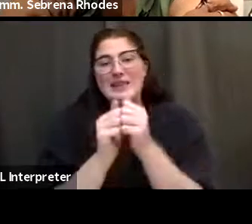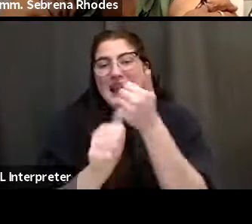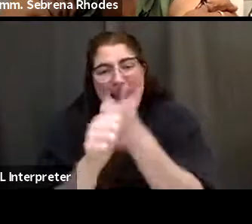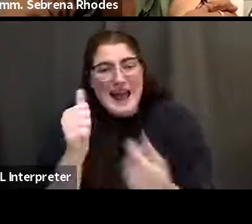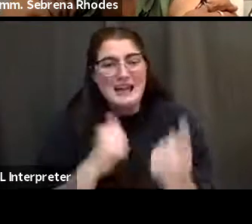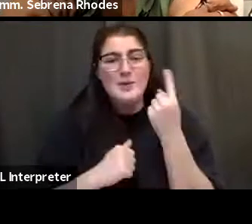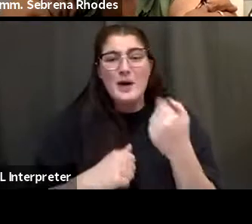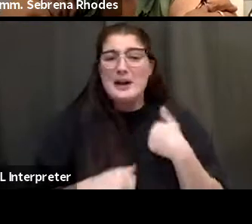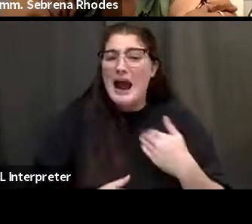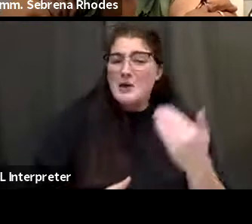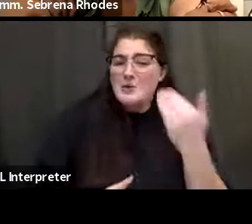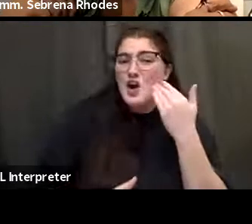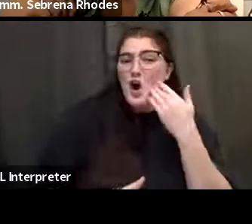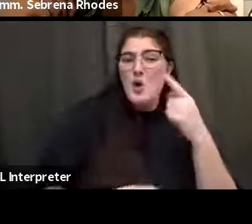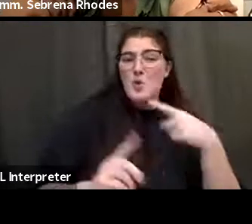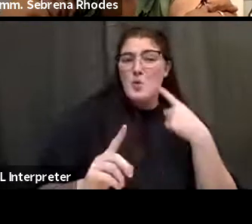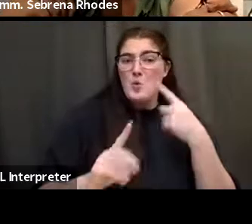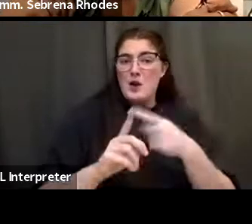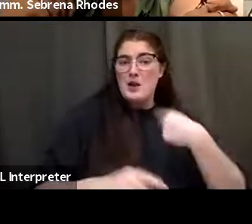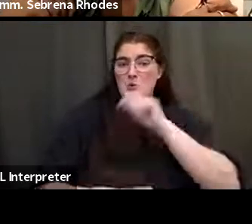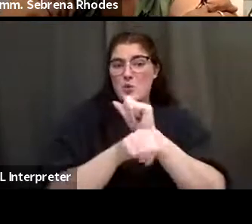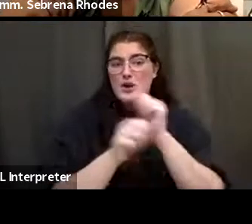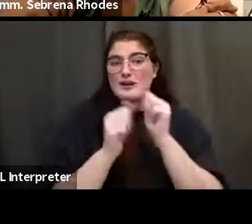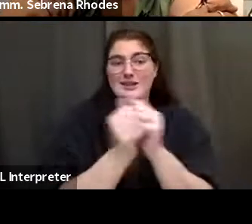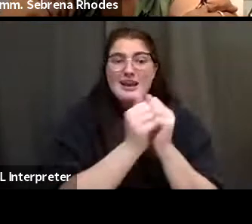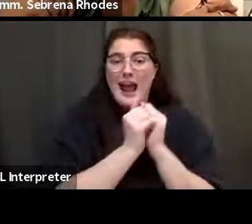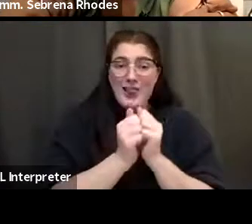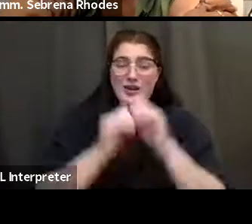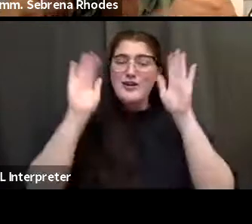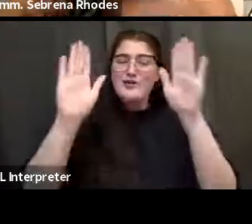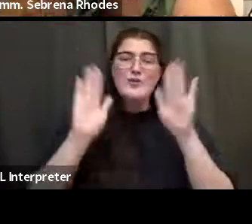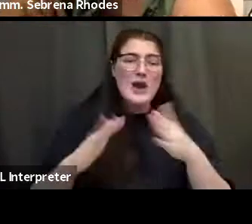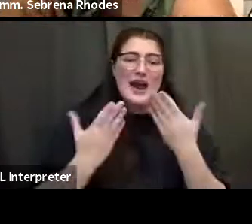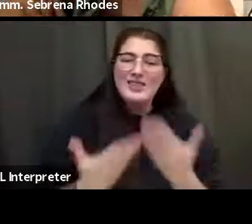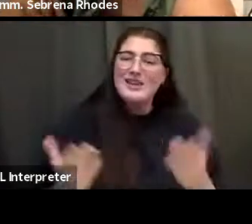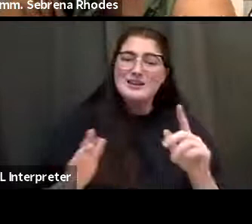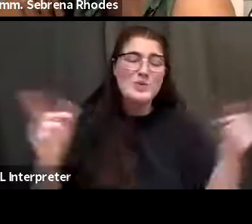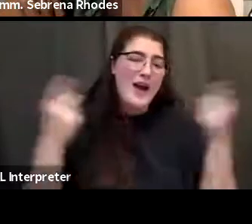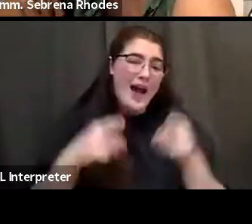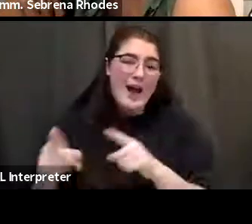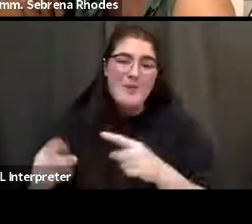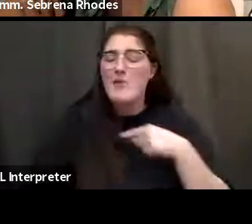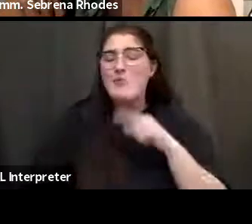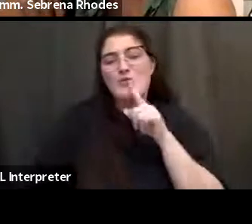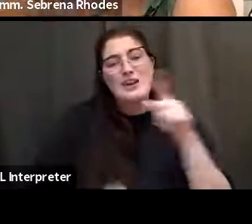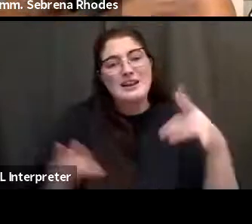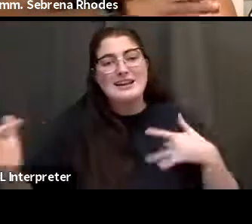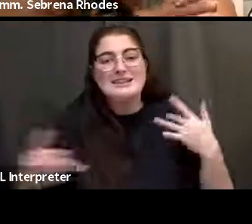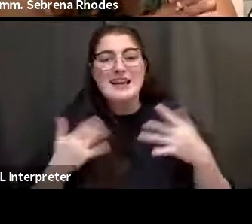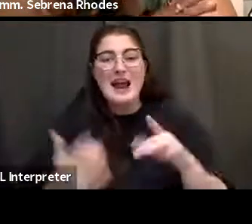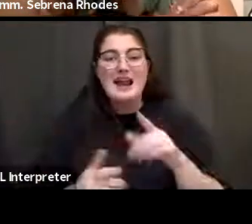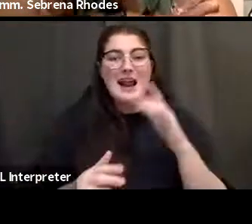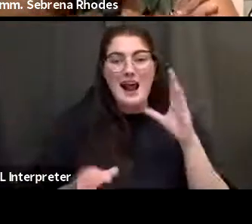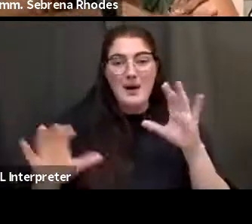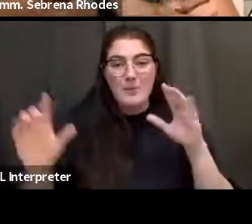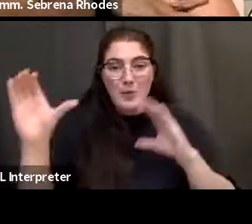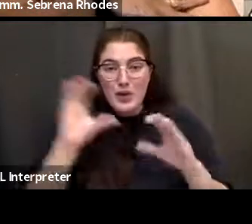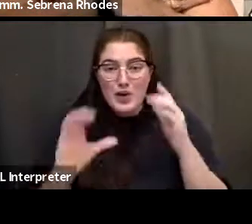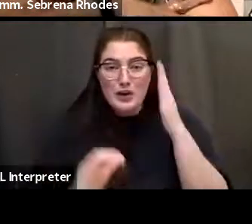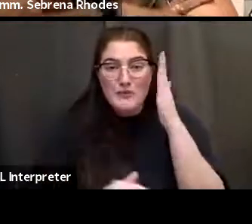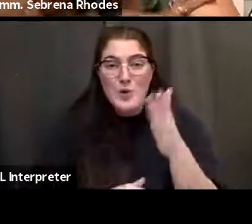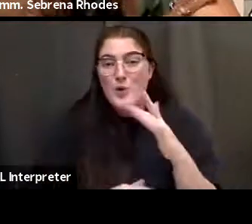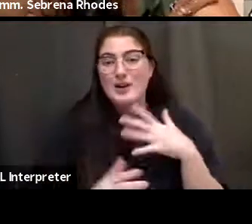we work together, great things will come out of it. So I'm really excited, and I'm looking forward to getting our program off the